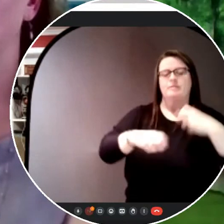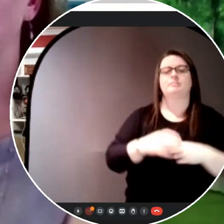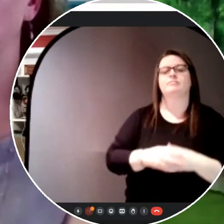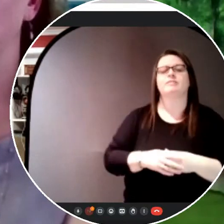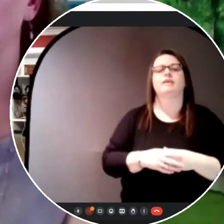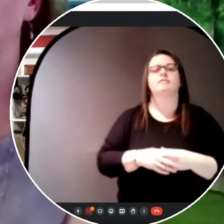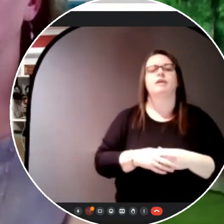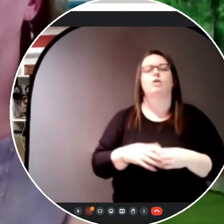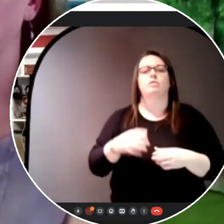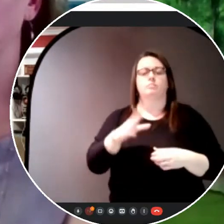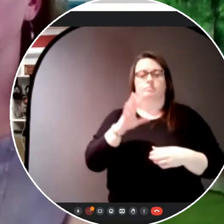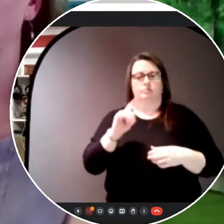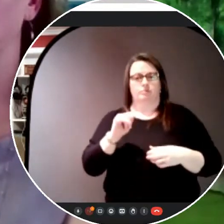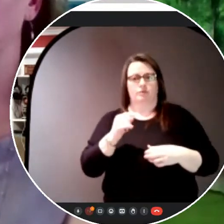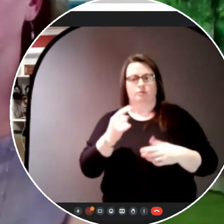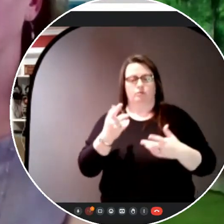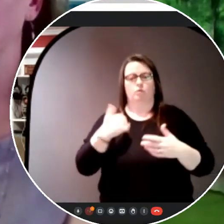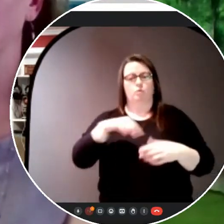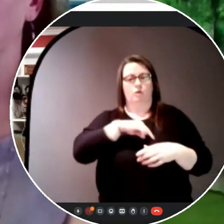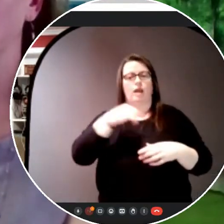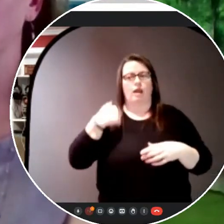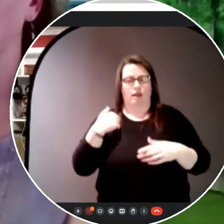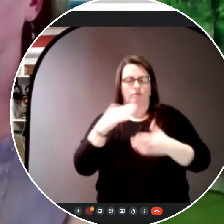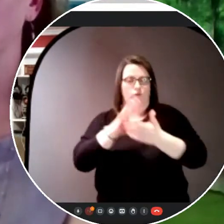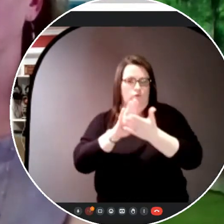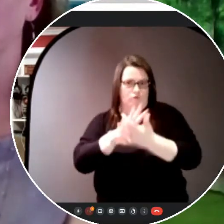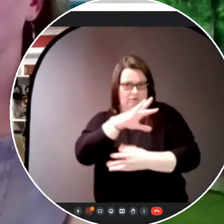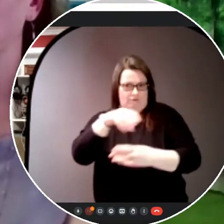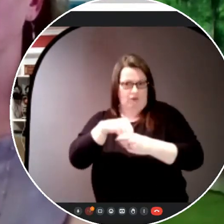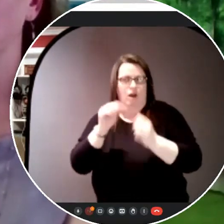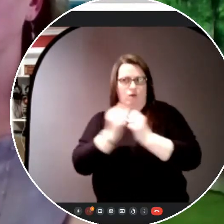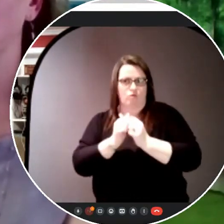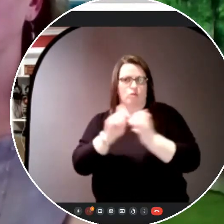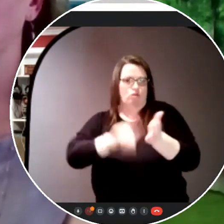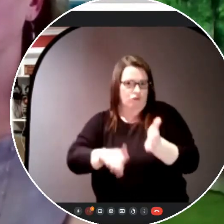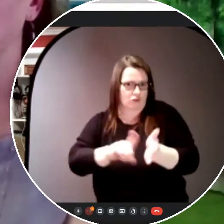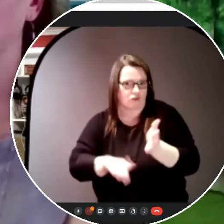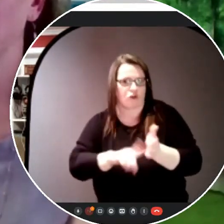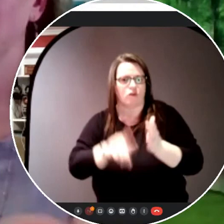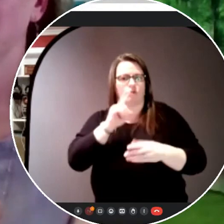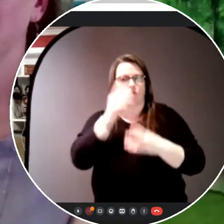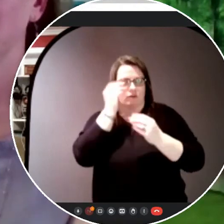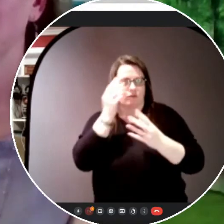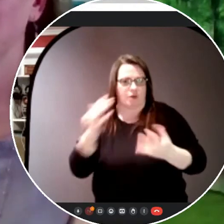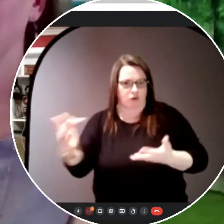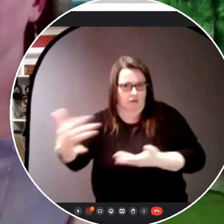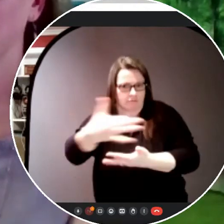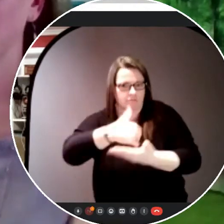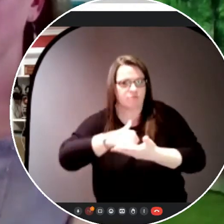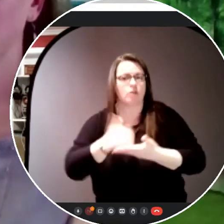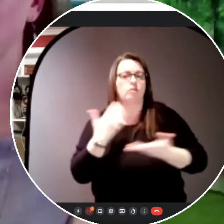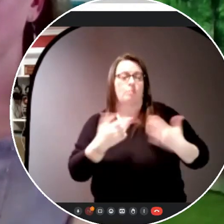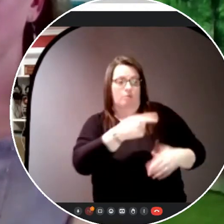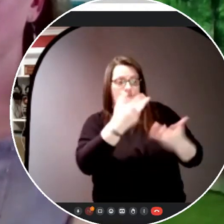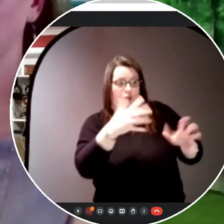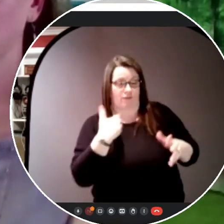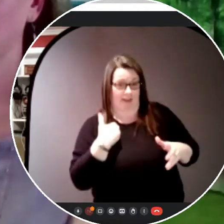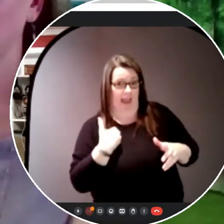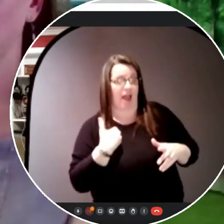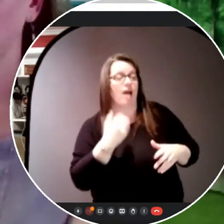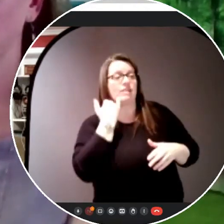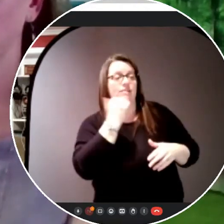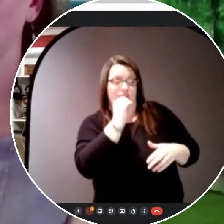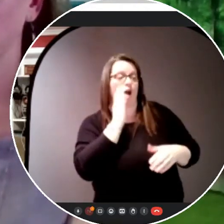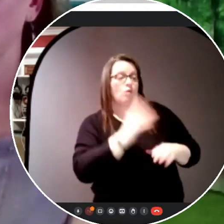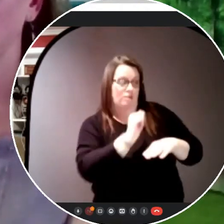research with the administration of the school to compile that. So I'm not sure maybe if you have a copy of that already, but if you don't, we can send that